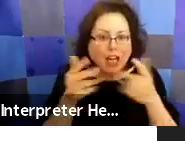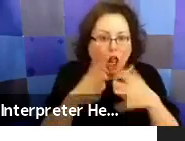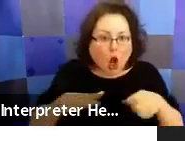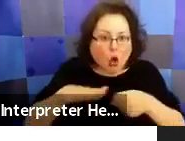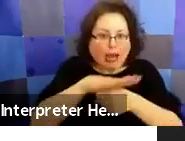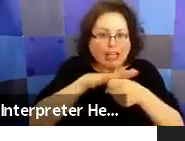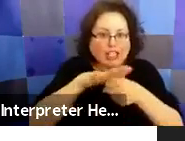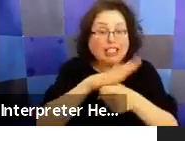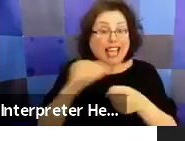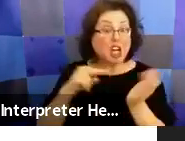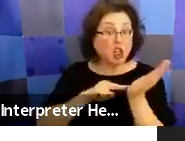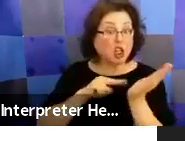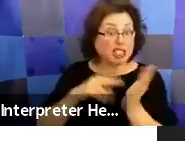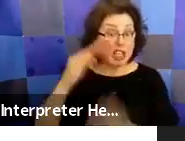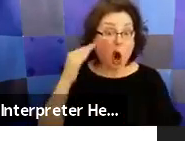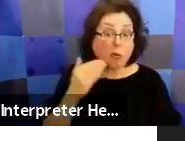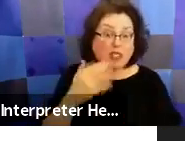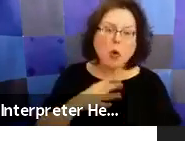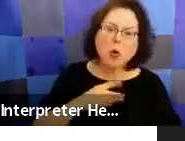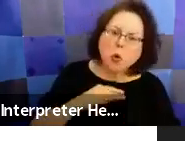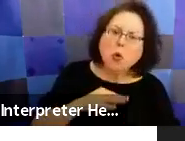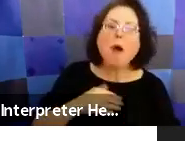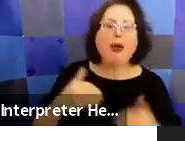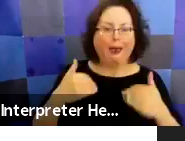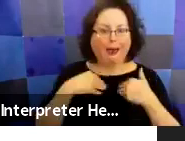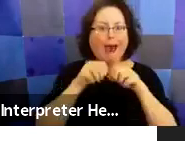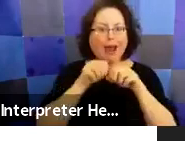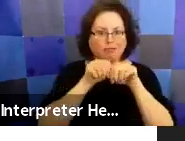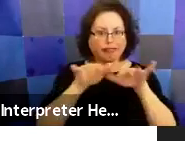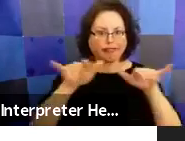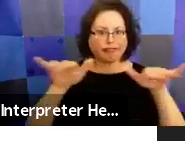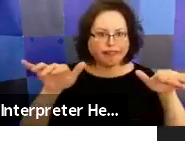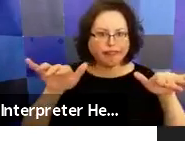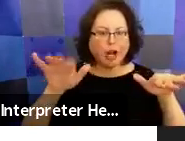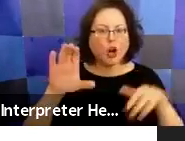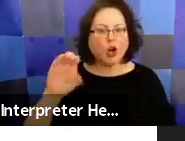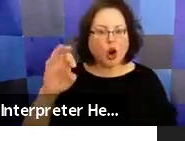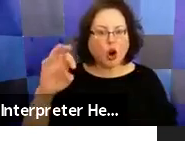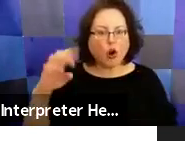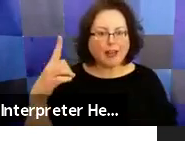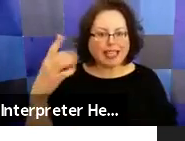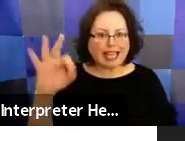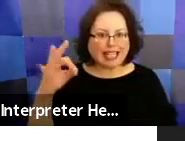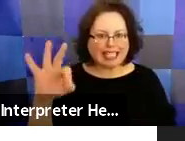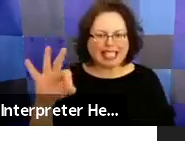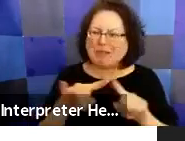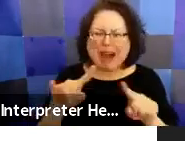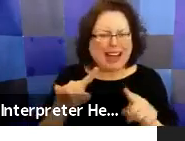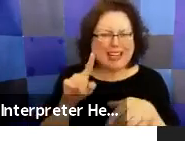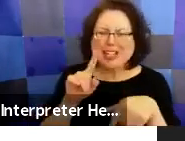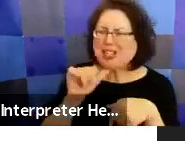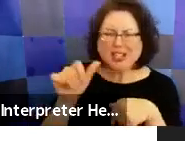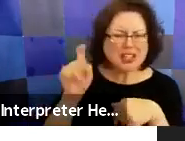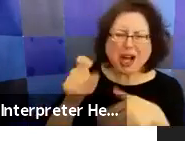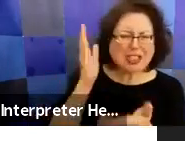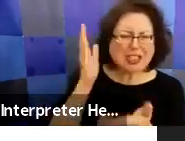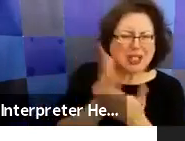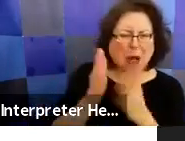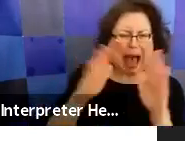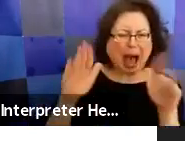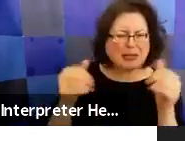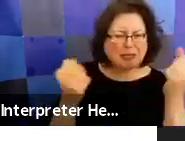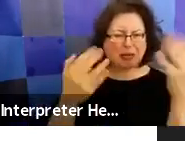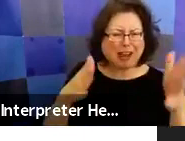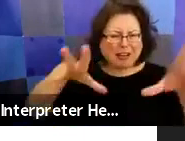nursing homes have had outbreaks of COVID-19. But it shouldn't stop a housing provider from accepting a